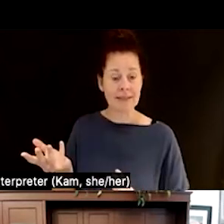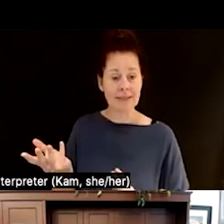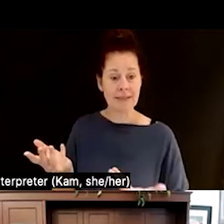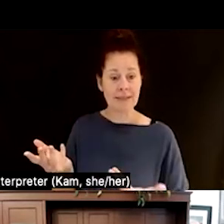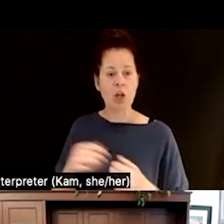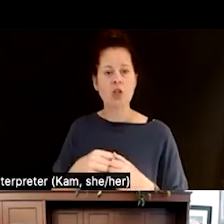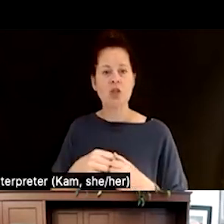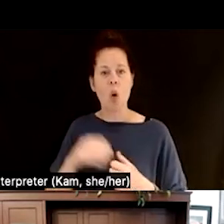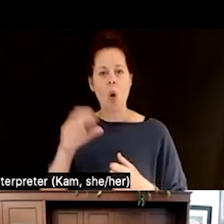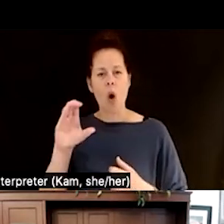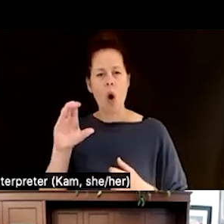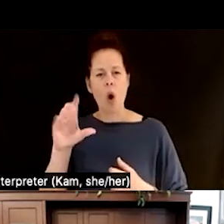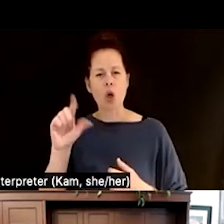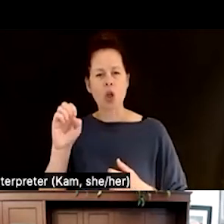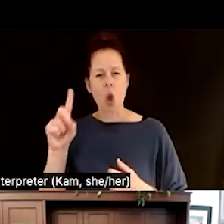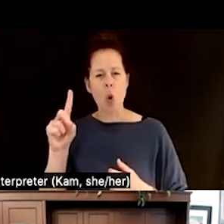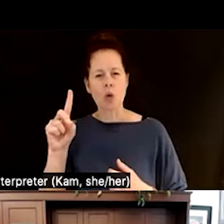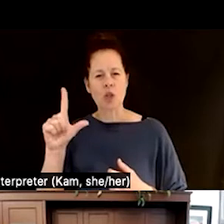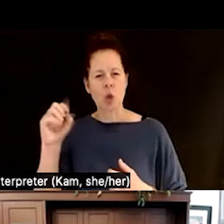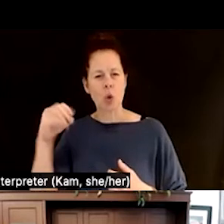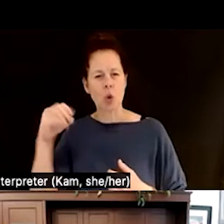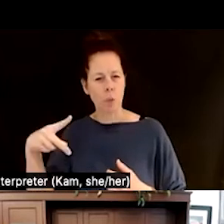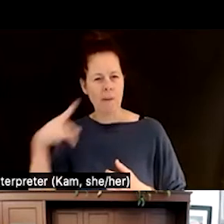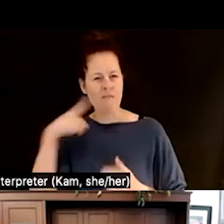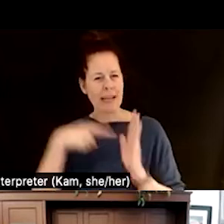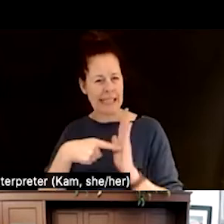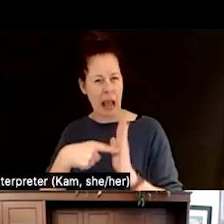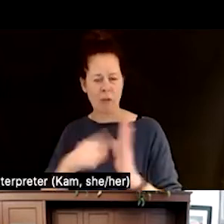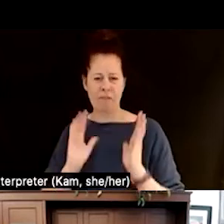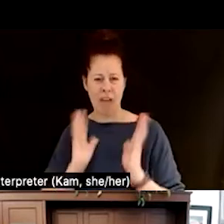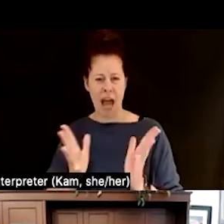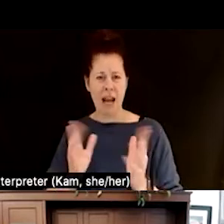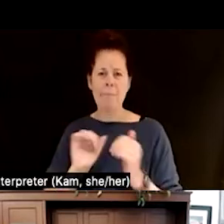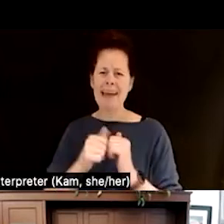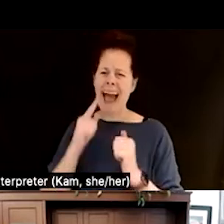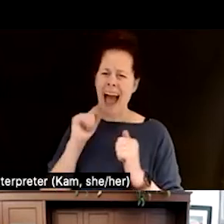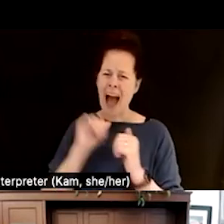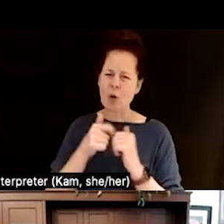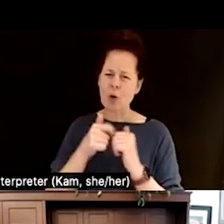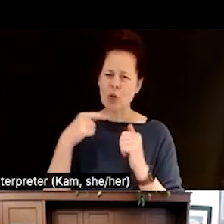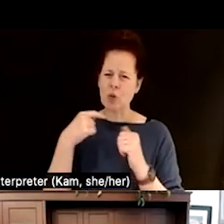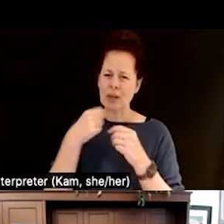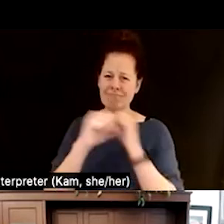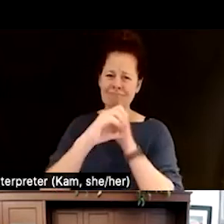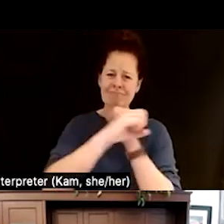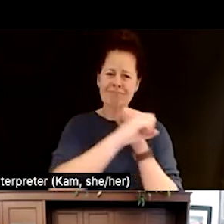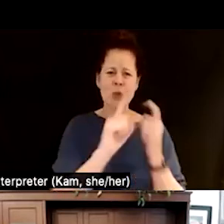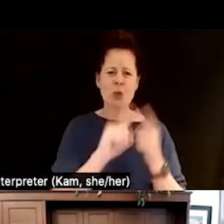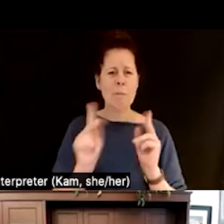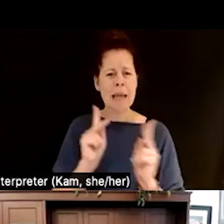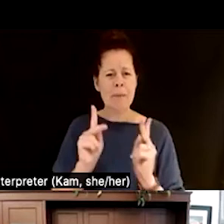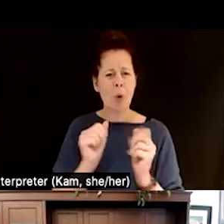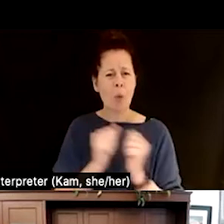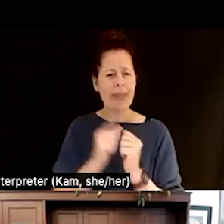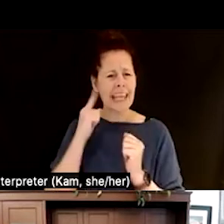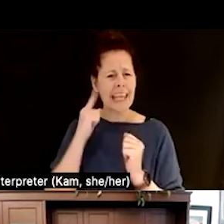loop, but how is it conveyed to people with hearing loss that this is a place that you really belong and you